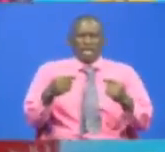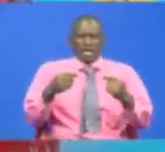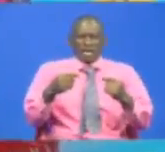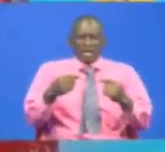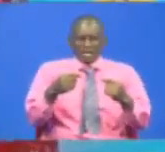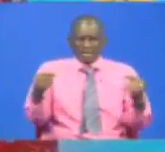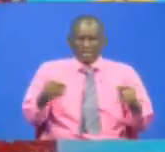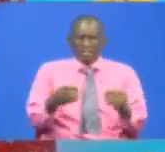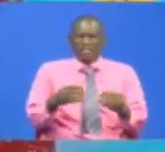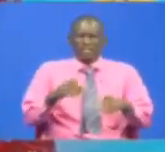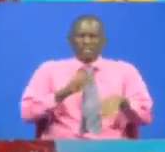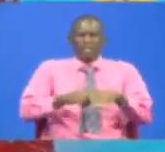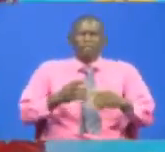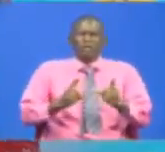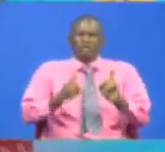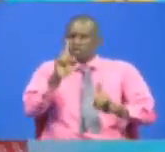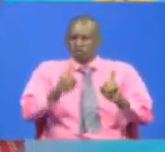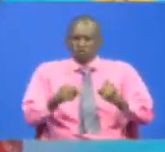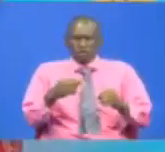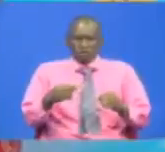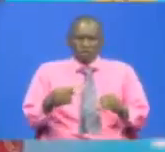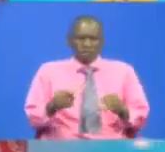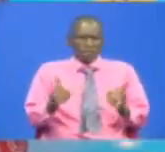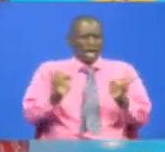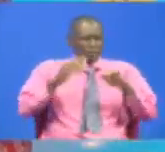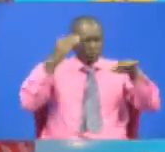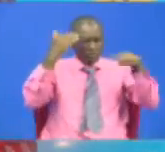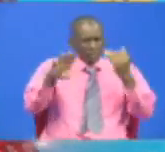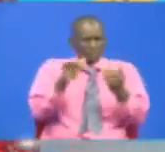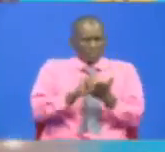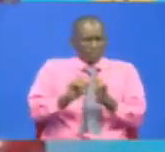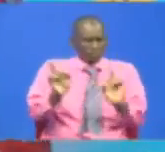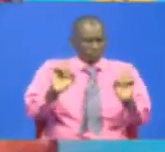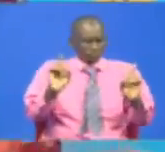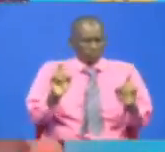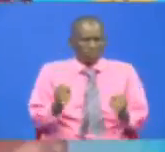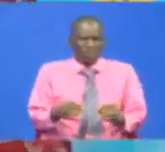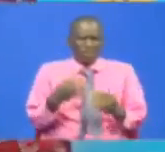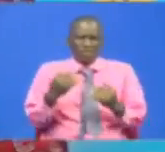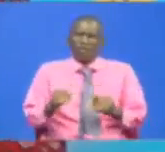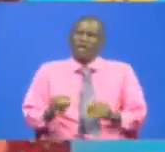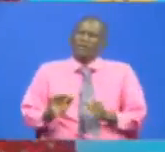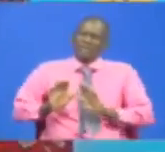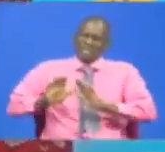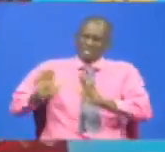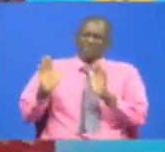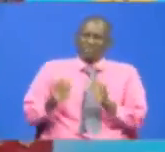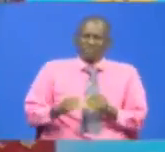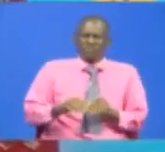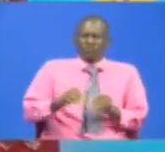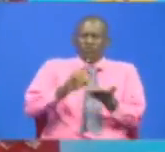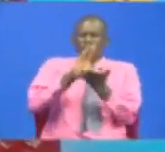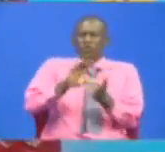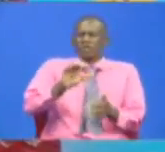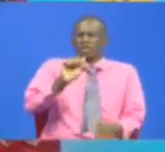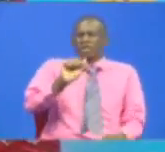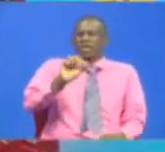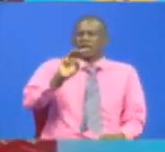in the warm weathers. But I am not an expert in that one. So I'm going to yield the question